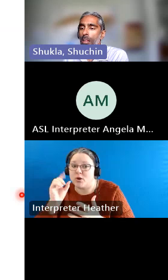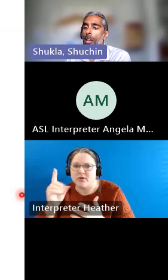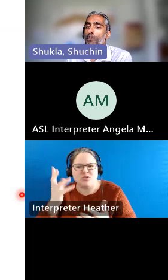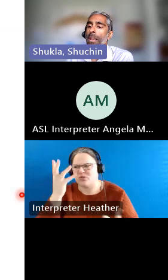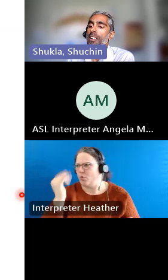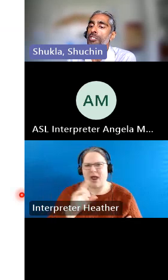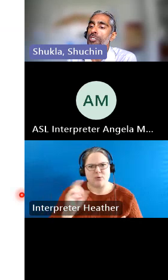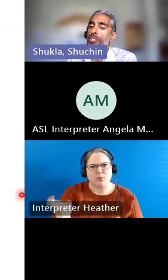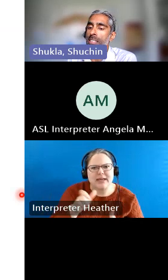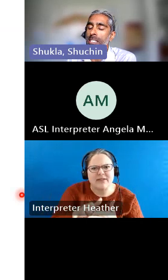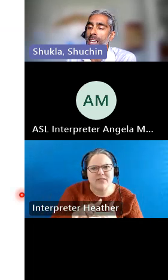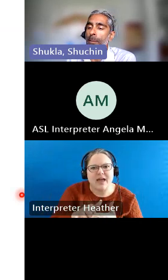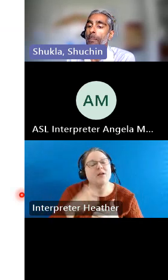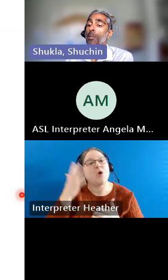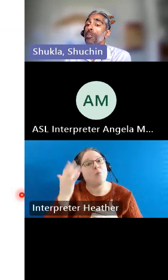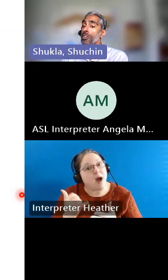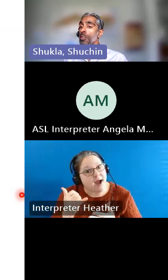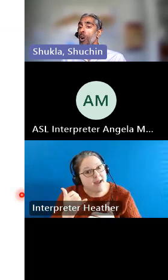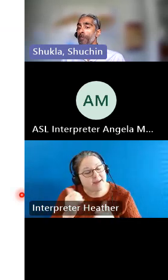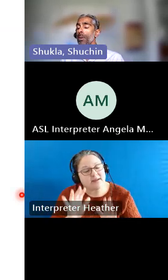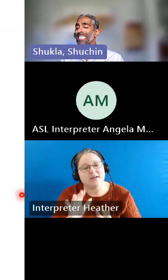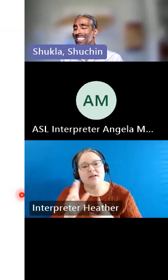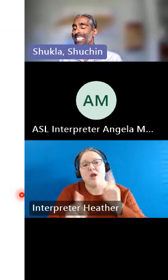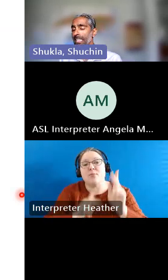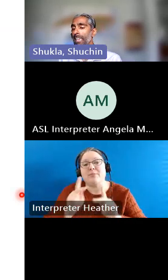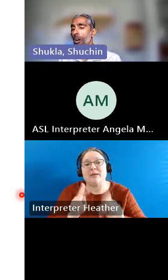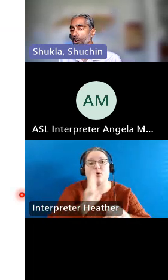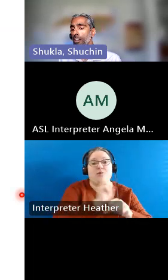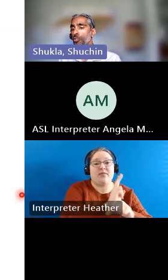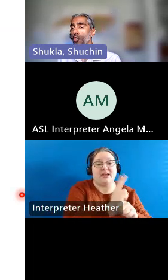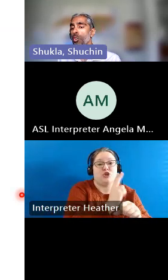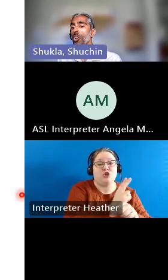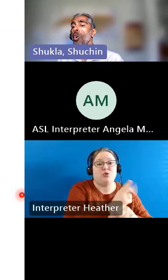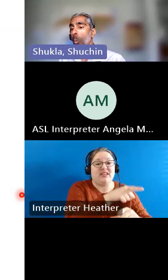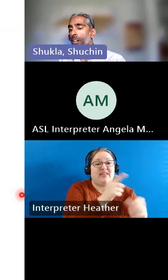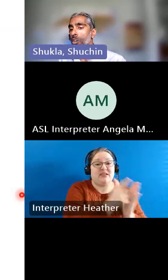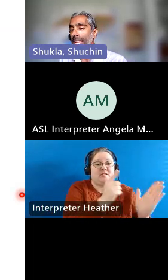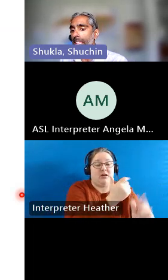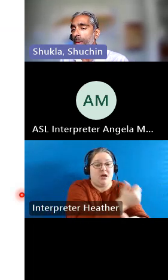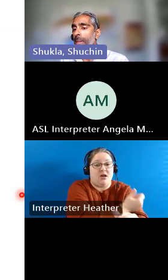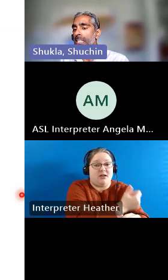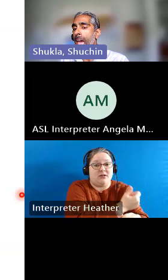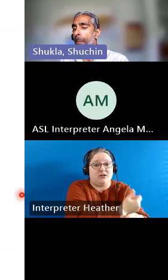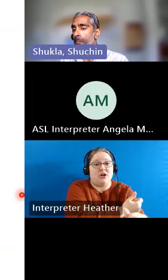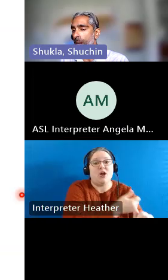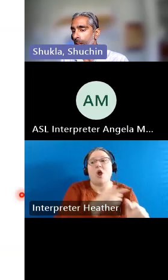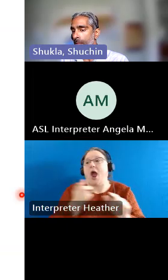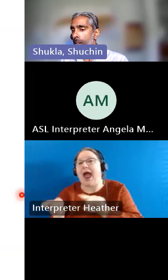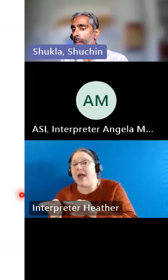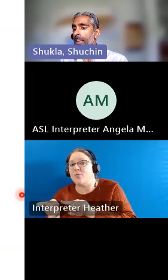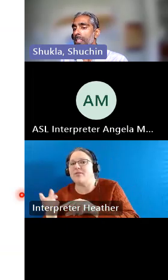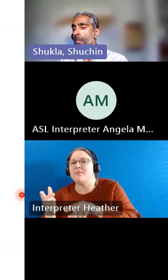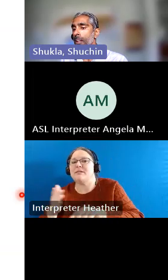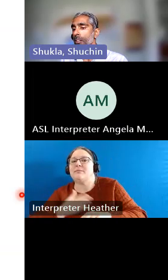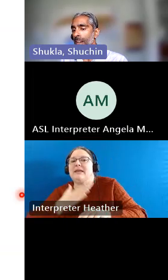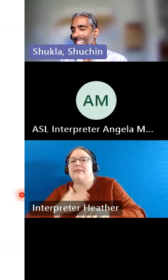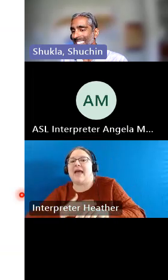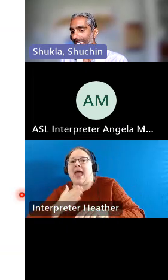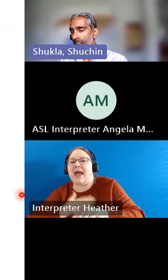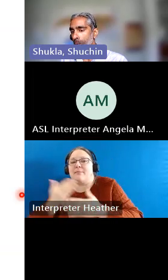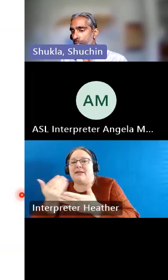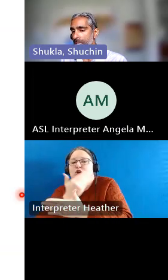treatment? Well, because just like people who use opioids illicitly are trying to do, we're trying to get them in this happy middle. Because